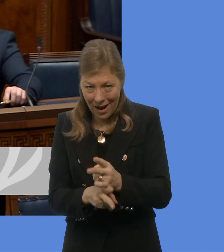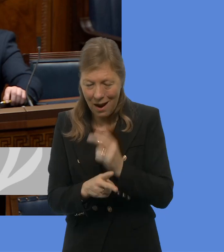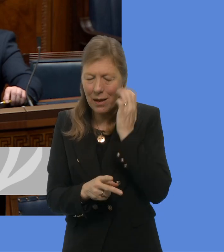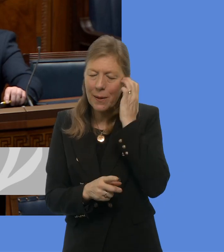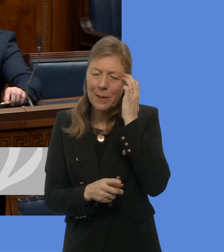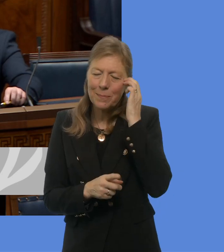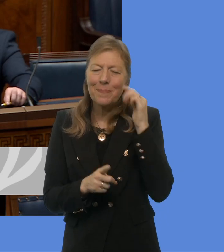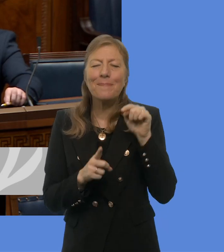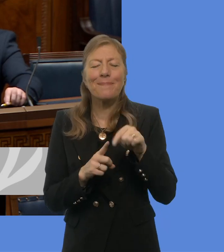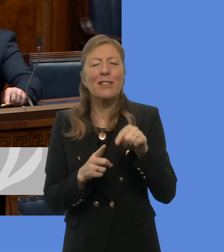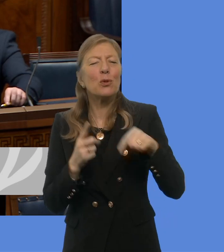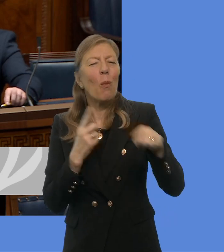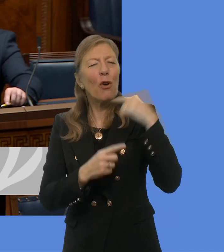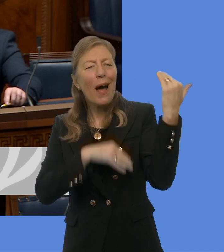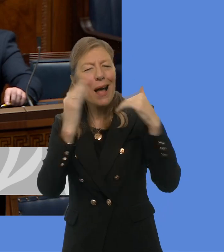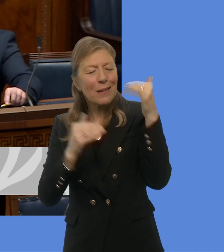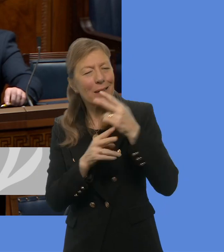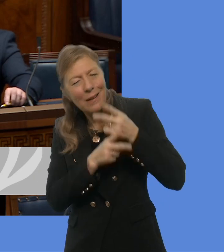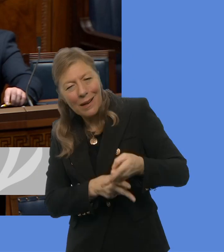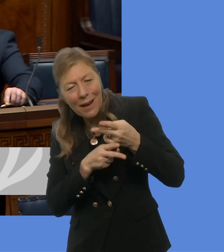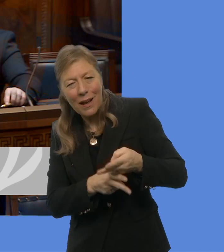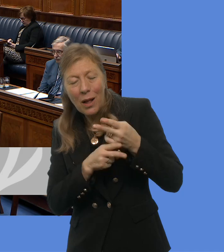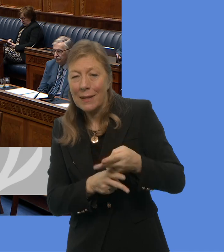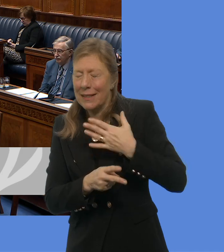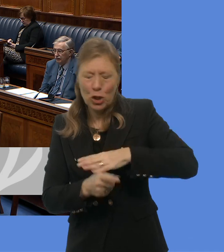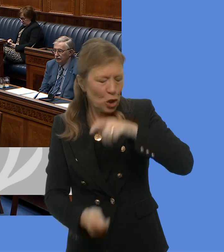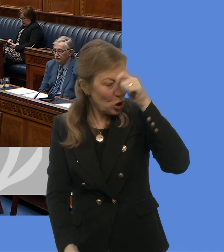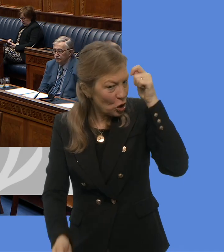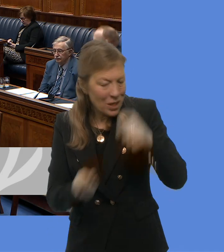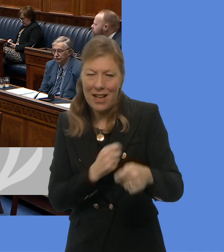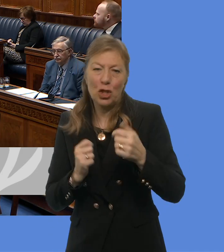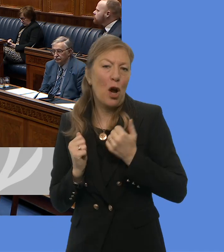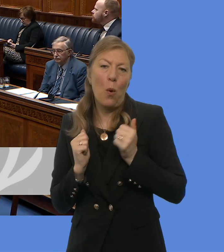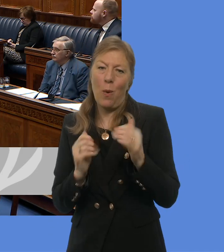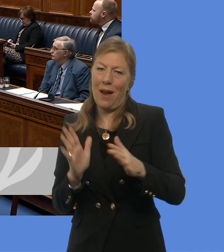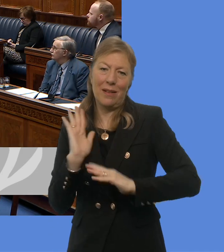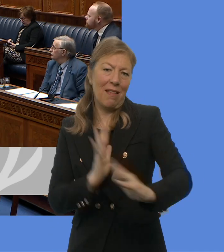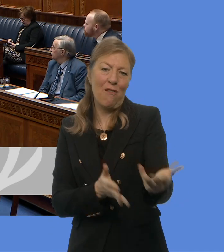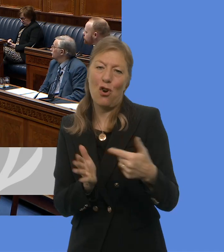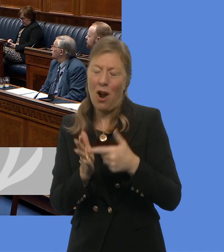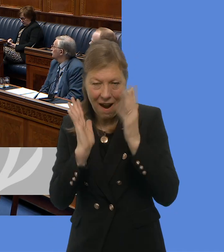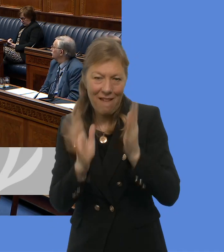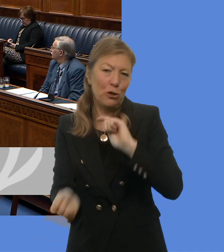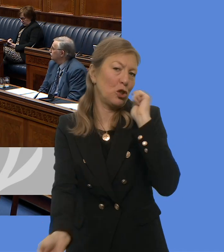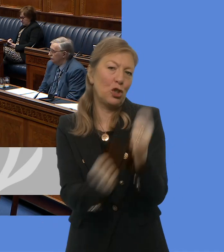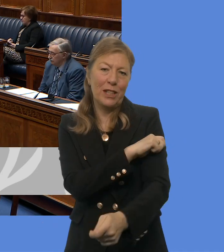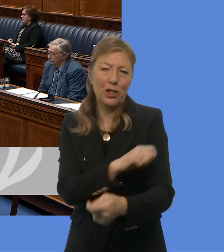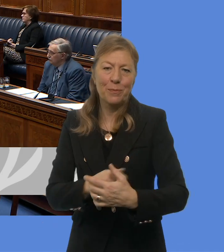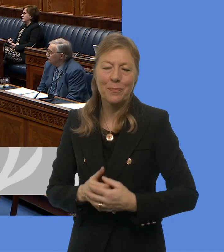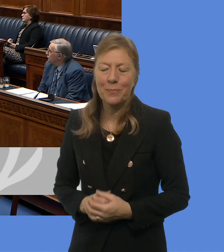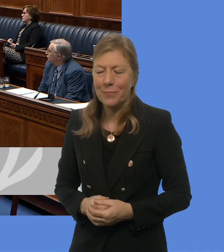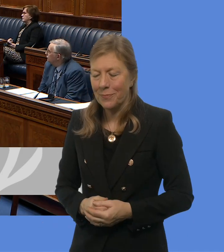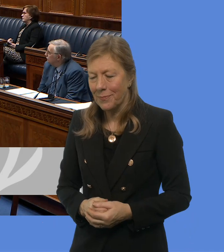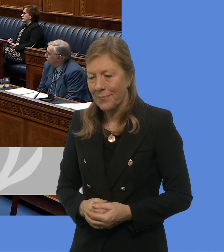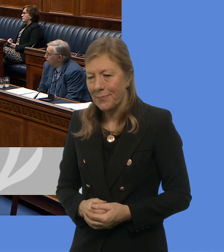systems approach to design and delivery will be required. Ms McElwain. Thank you, Mr. Speaker, and to thank the Minister for his response. And